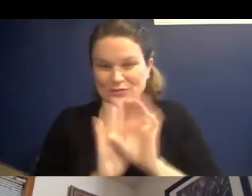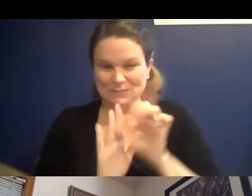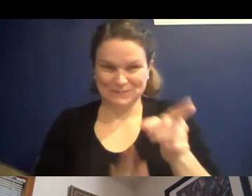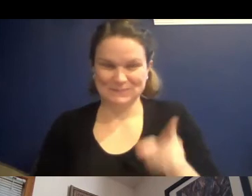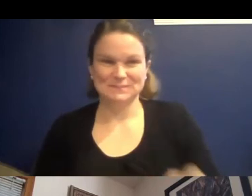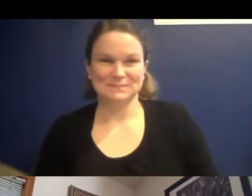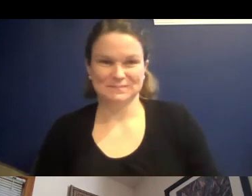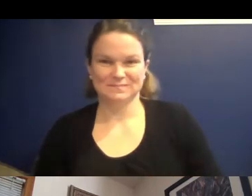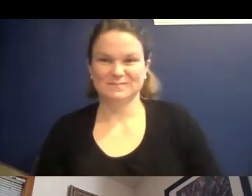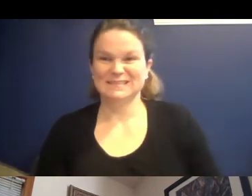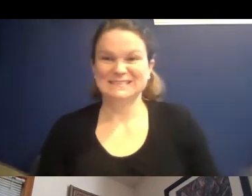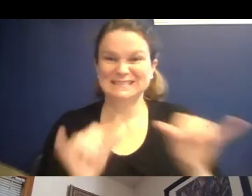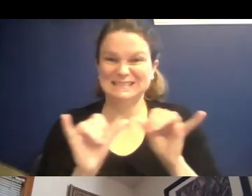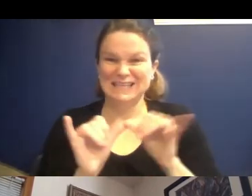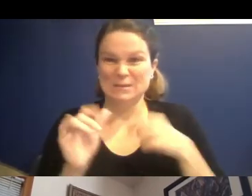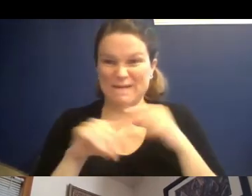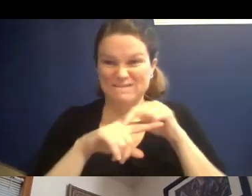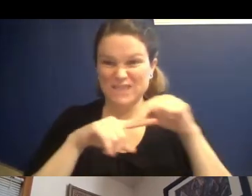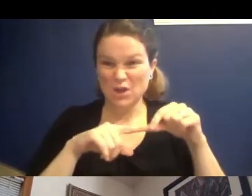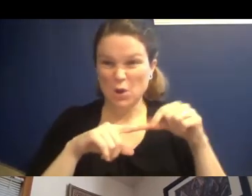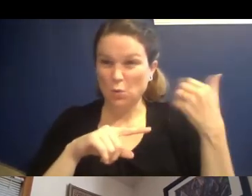big as my finger in real life.